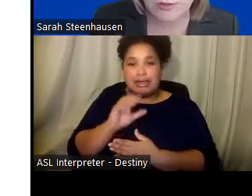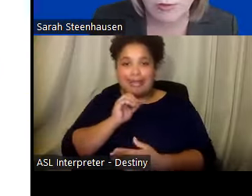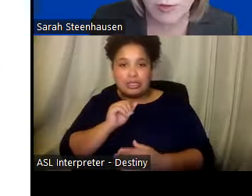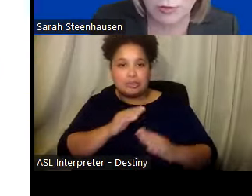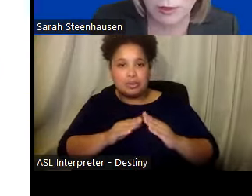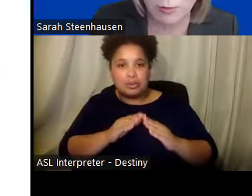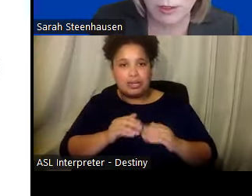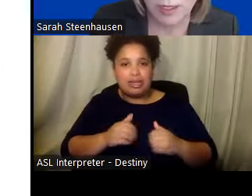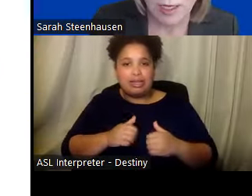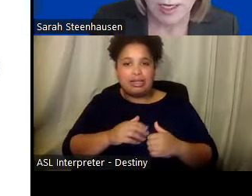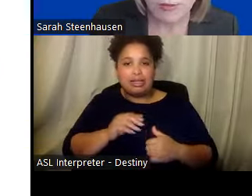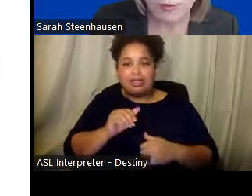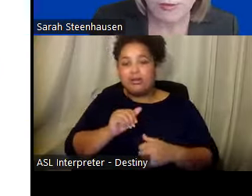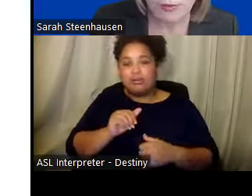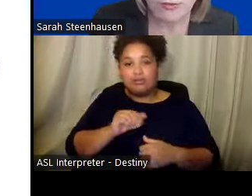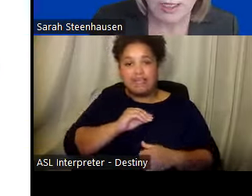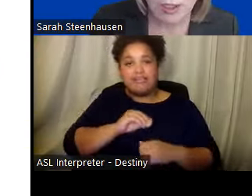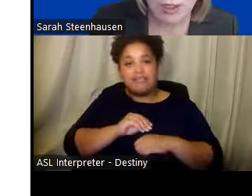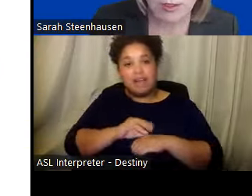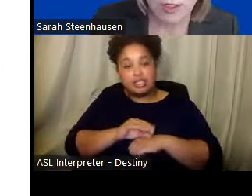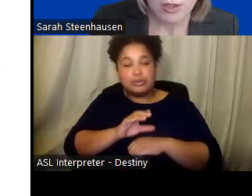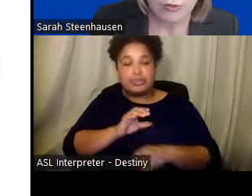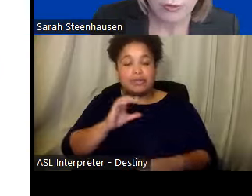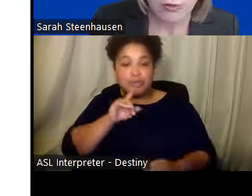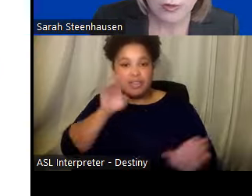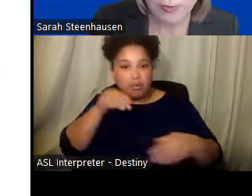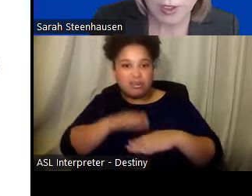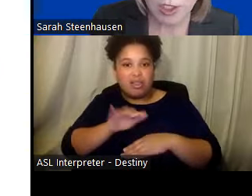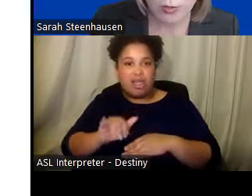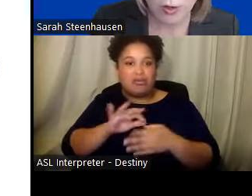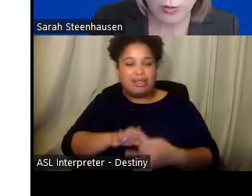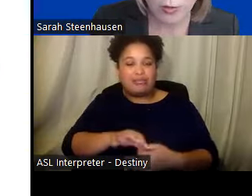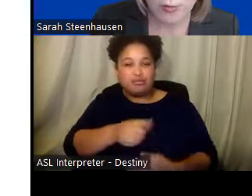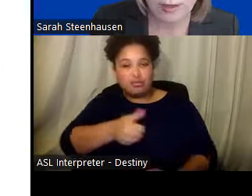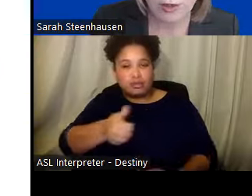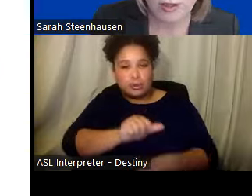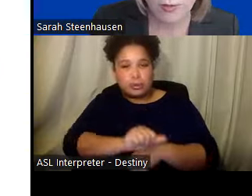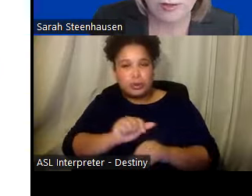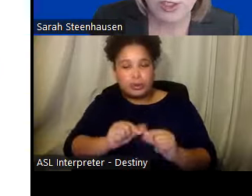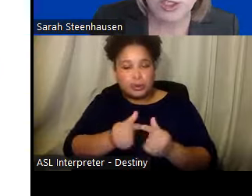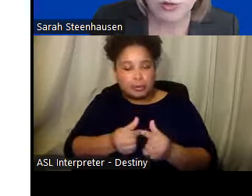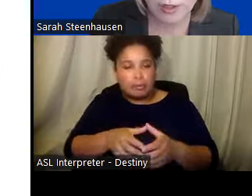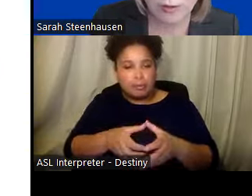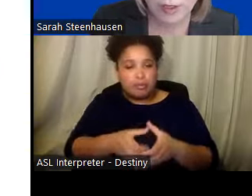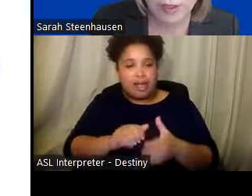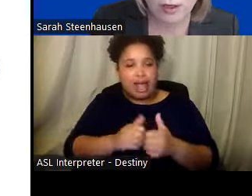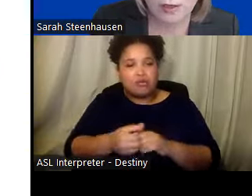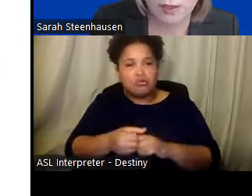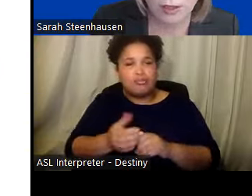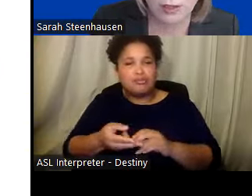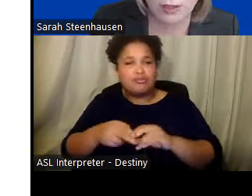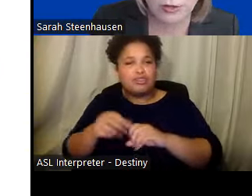Community Living Advisory Committee has really focused in on through the transportation work group and looking at ways to strengthen